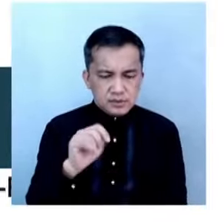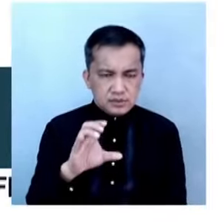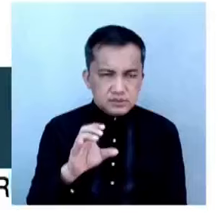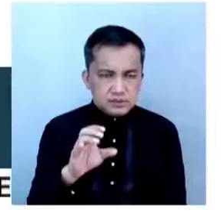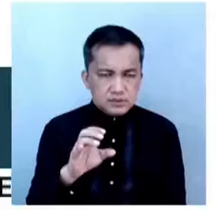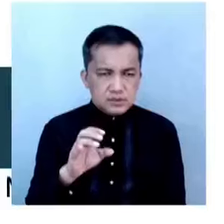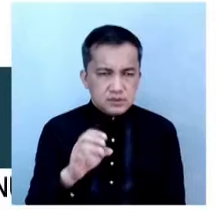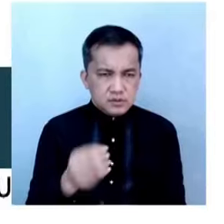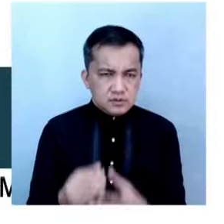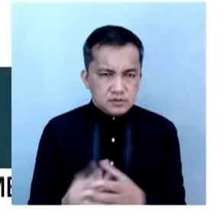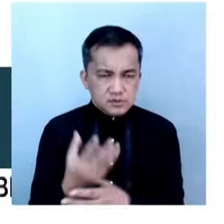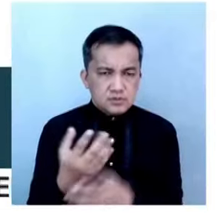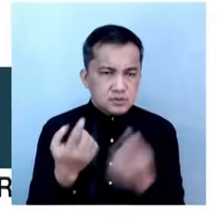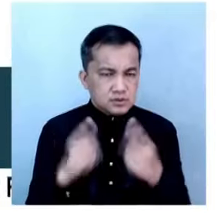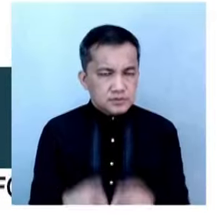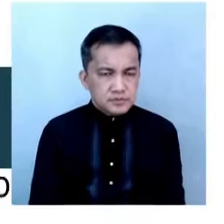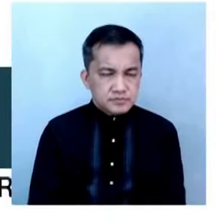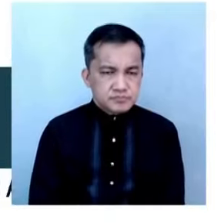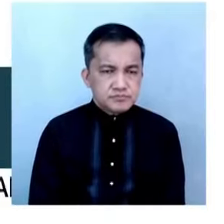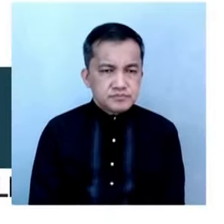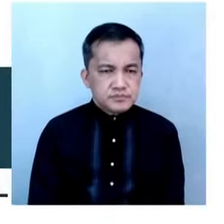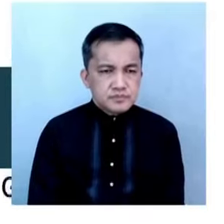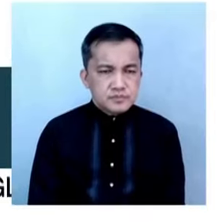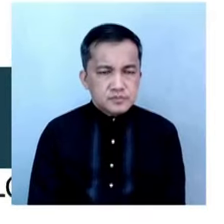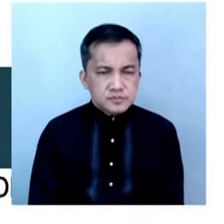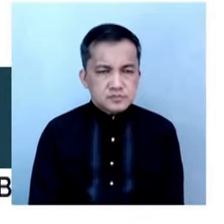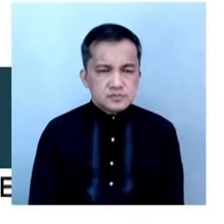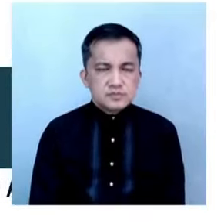eruption would happen, was going to happen?